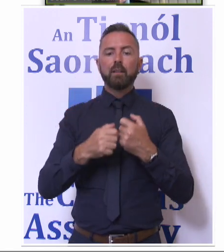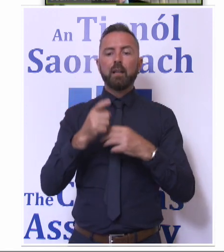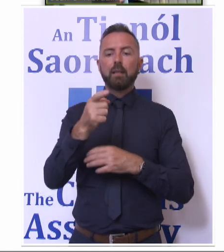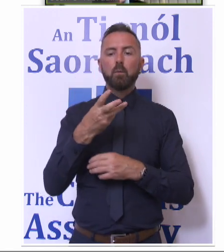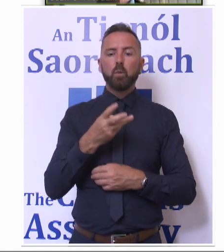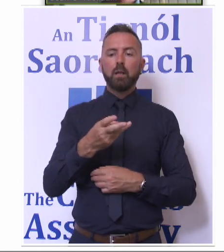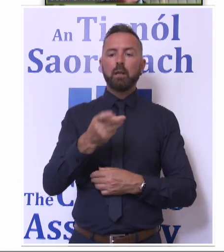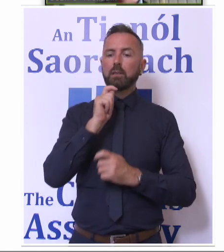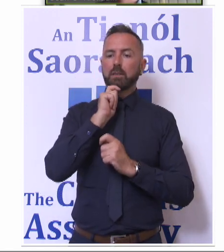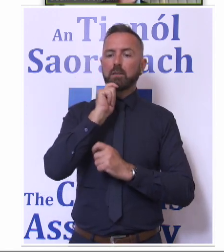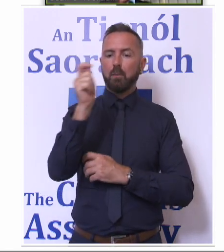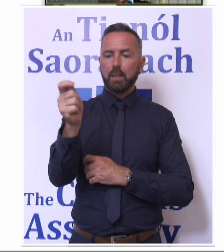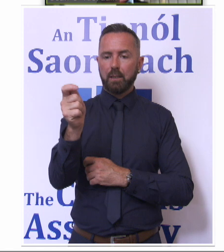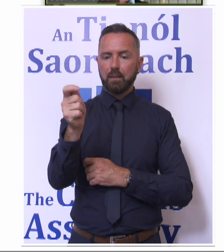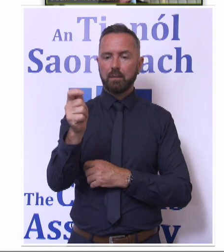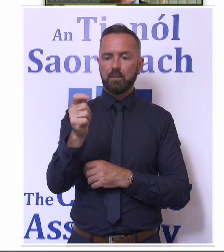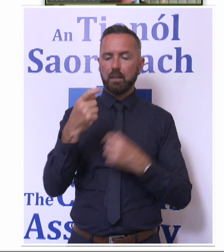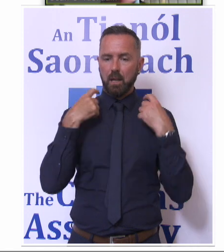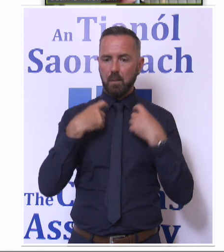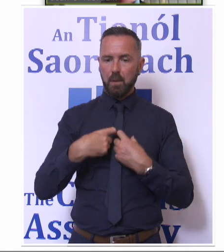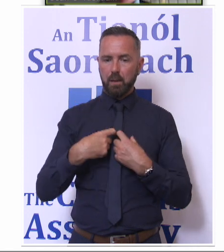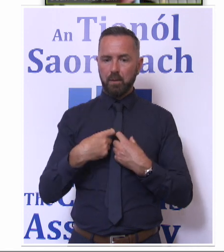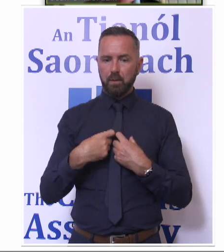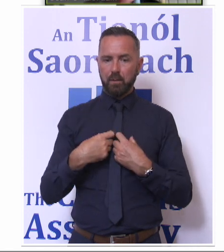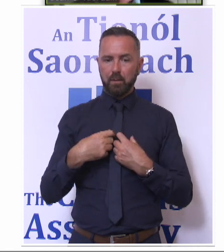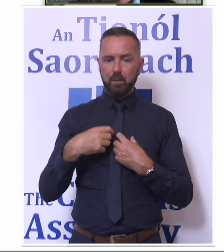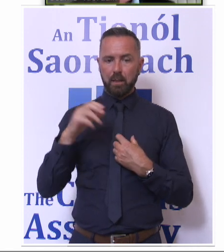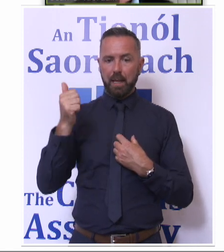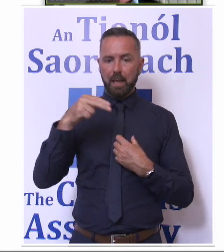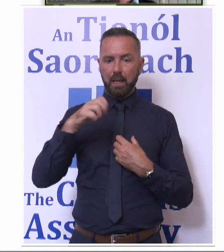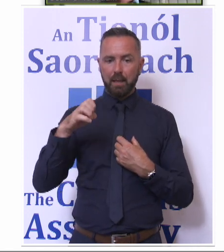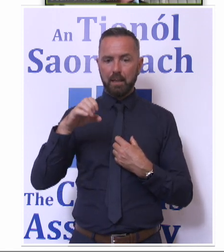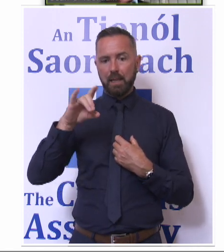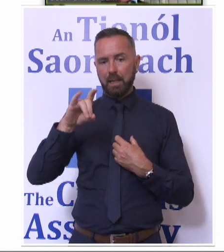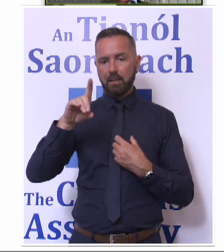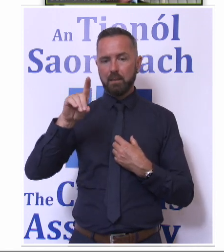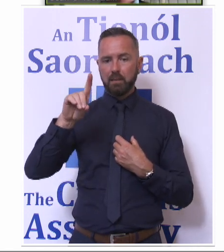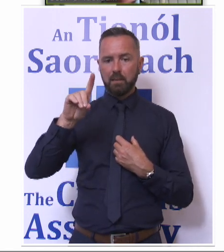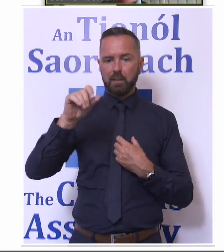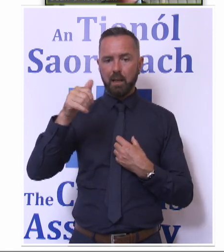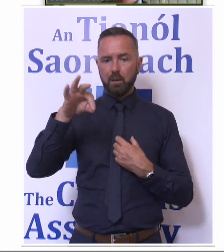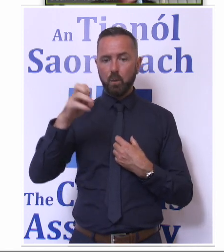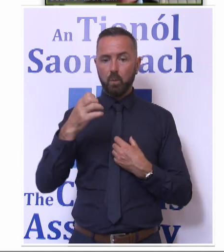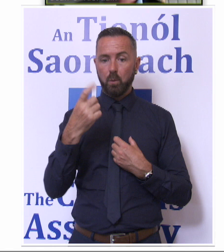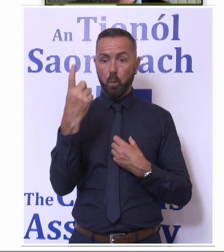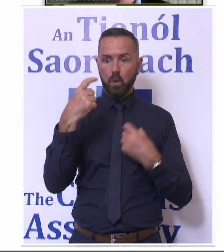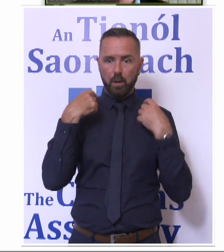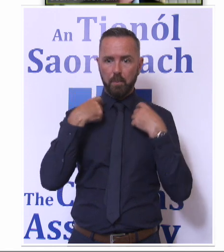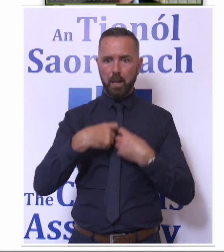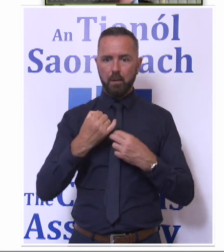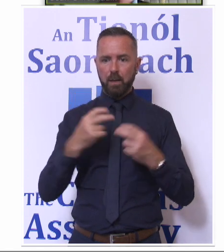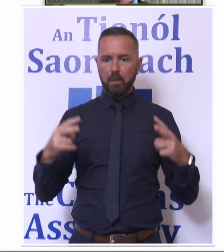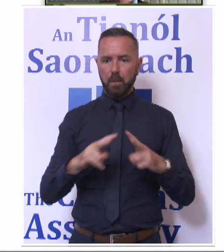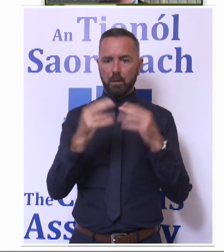of Paris. So Anne Hidalgo is the Mayor of Paris at the moment, but she's one of 21 mayors within